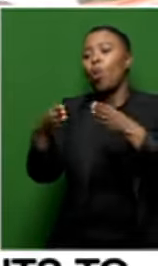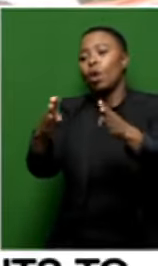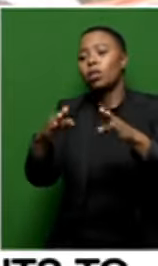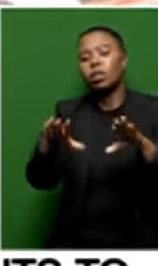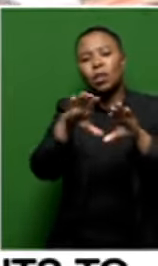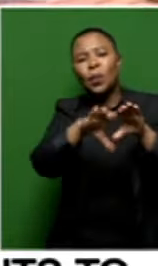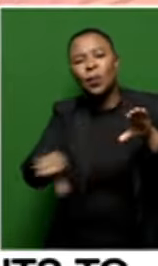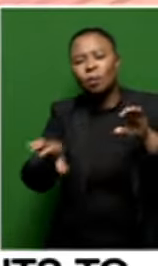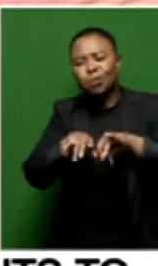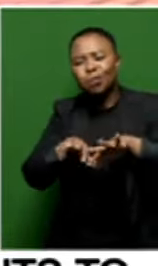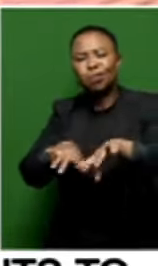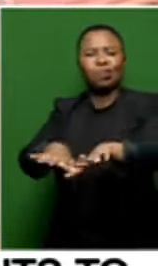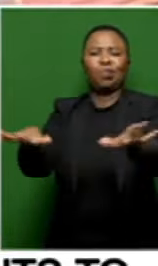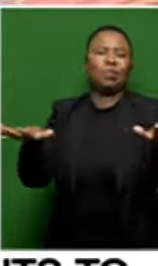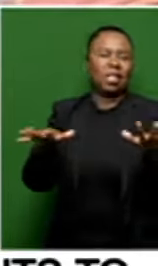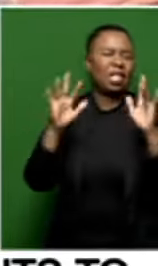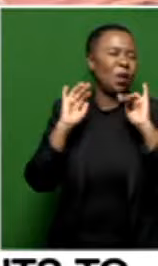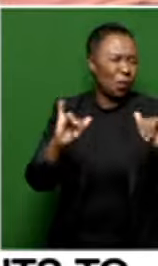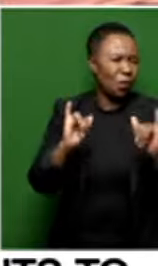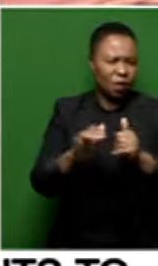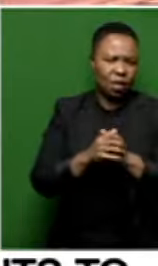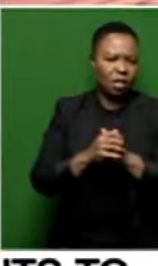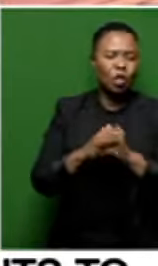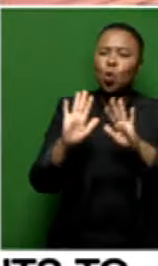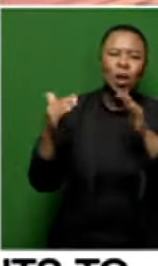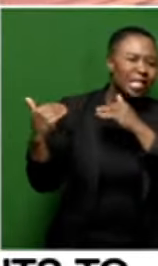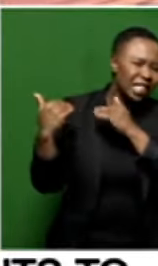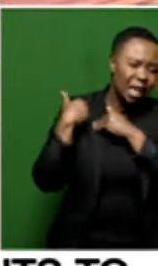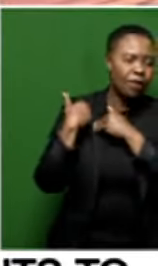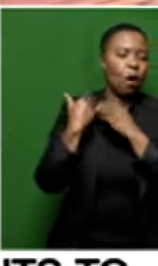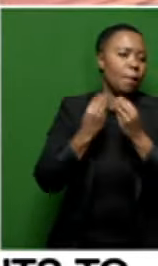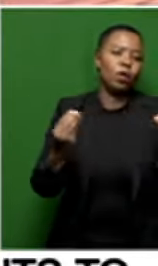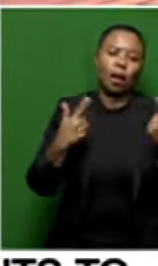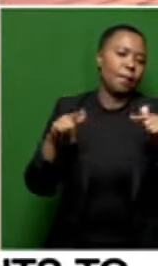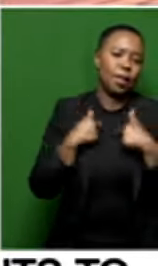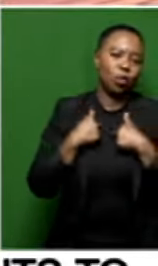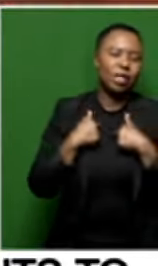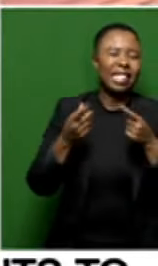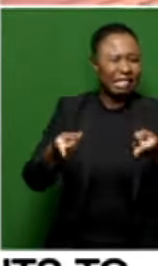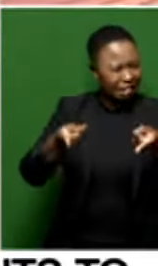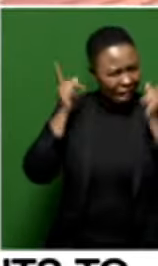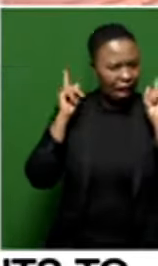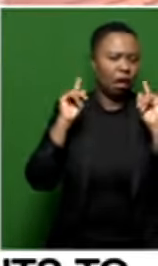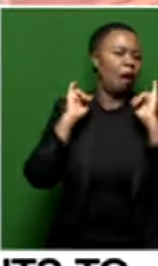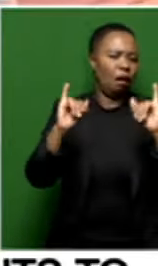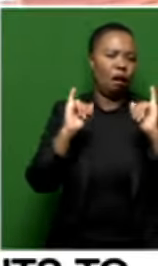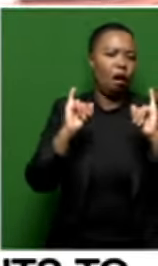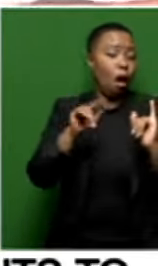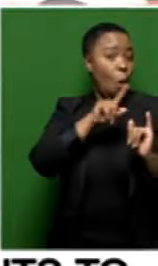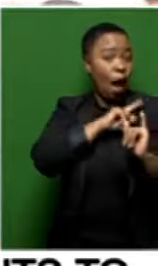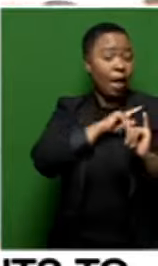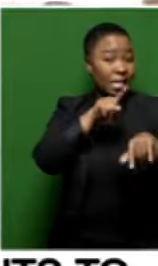There is a lot of sewage spillage here. It's not even safe for our children. They are in danger, especially when it